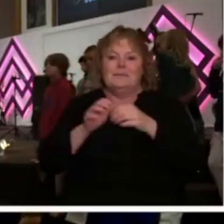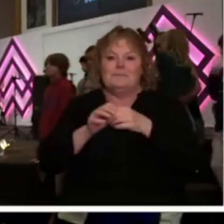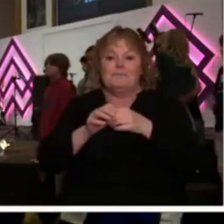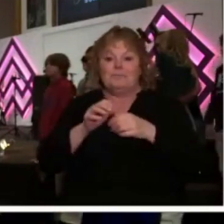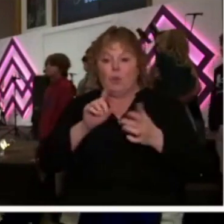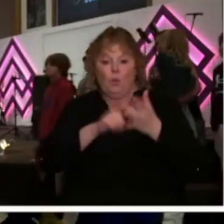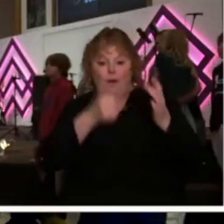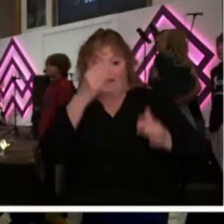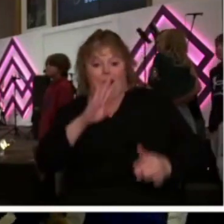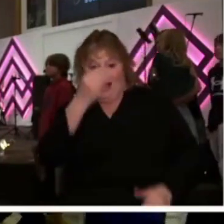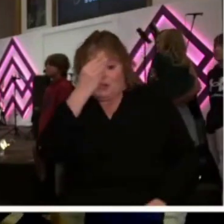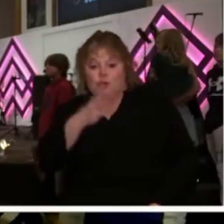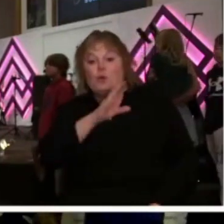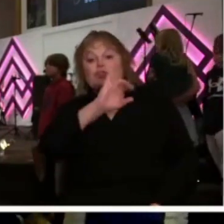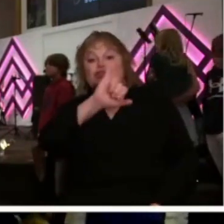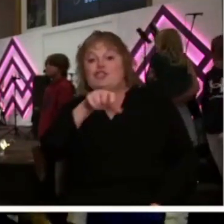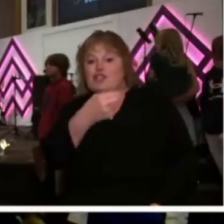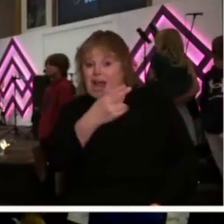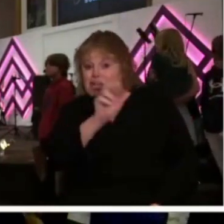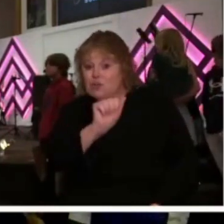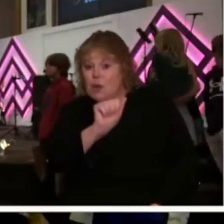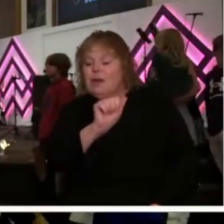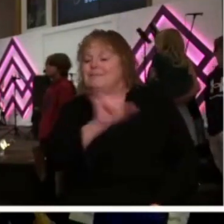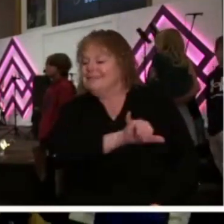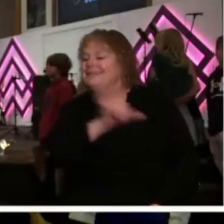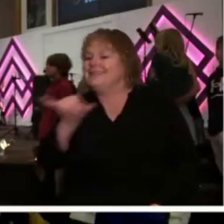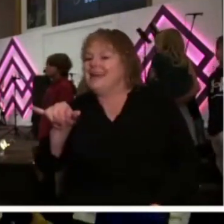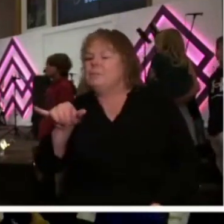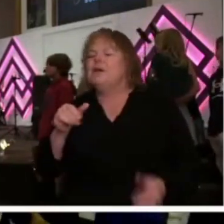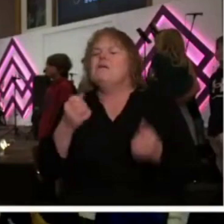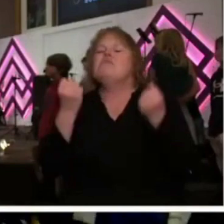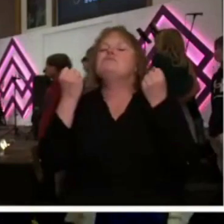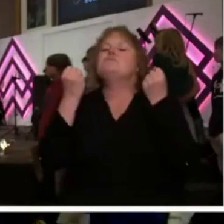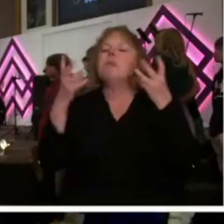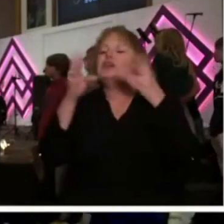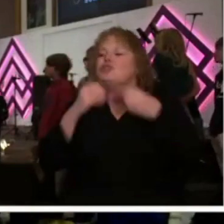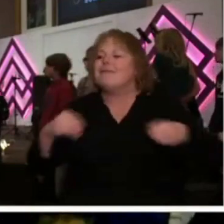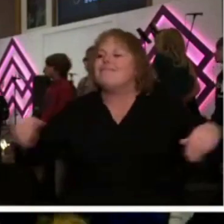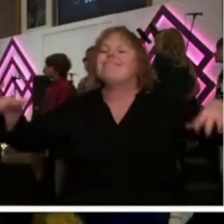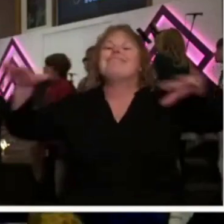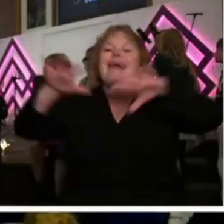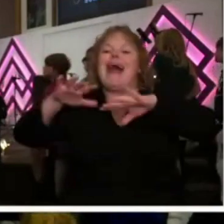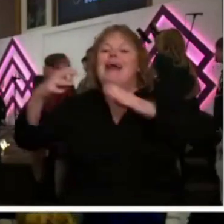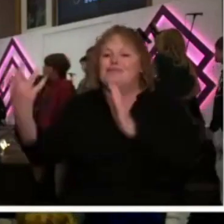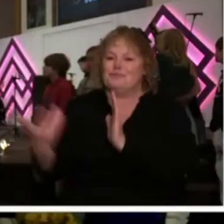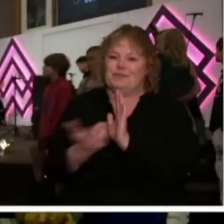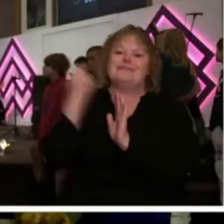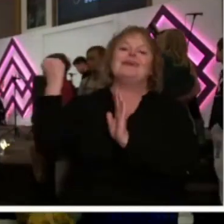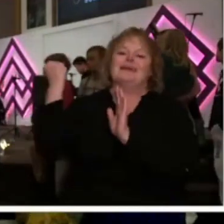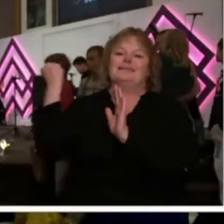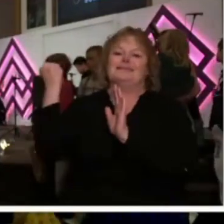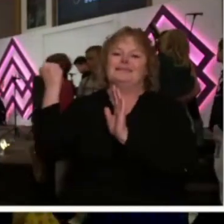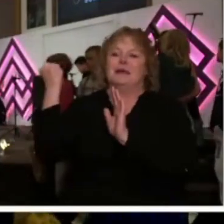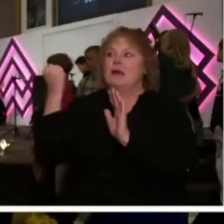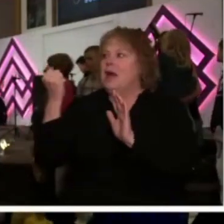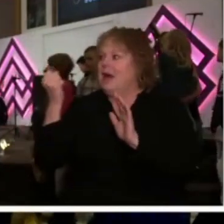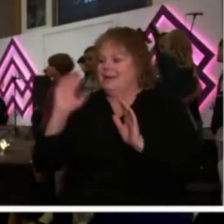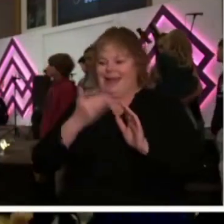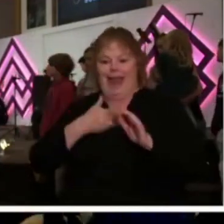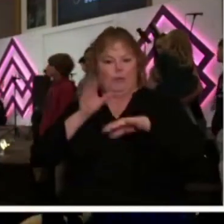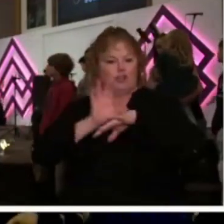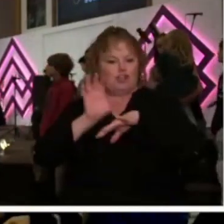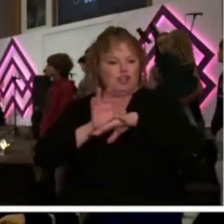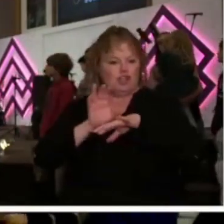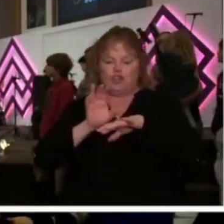telling us. There is yet much land to be possessed. And as we have watched this church respond with overwhelming